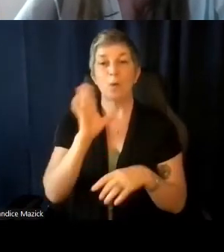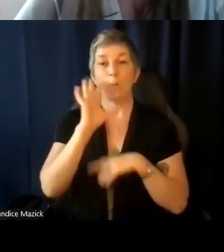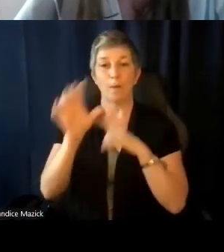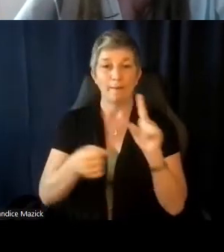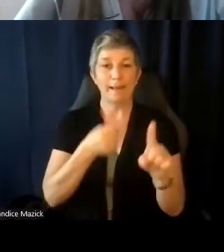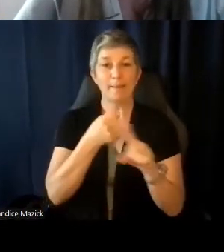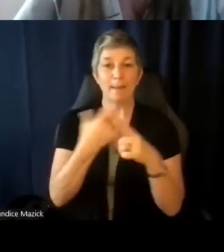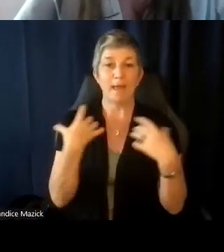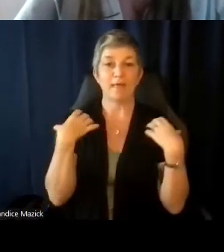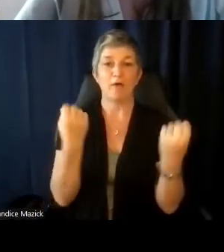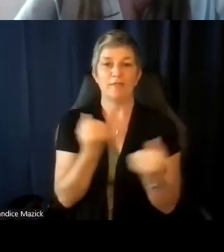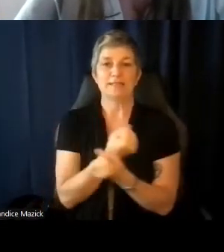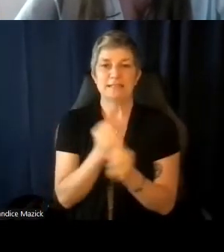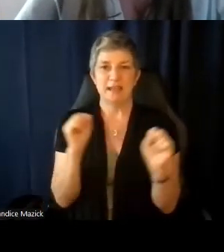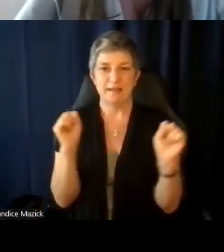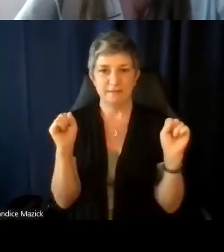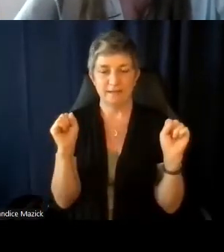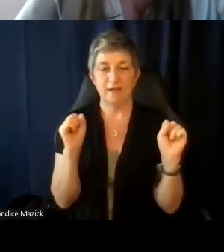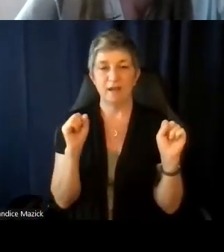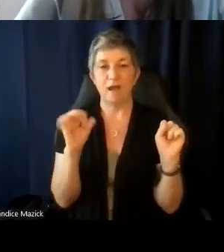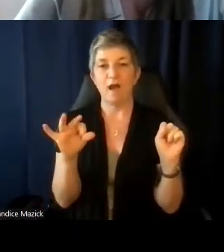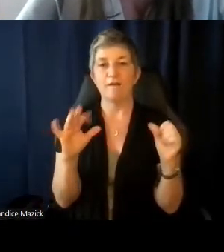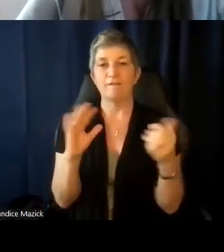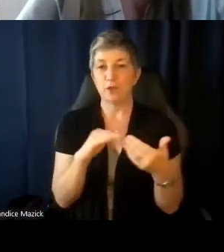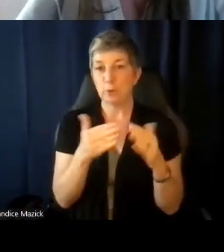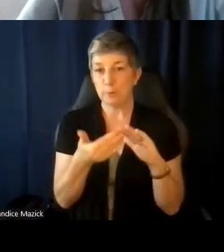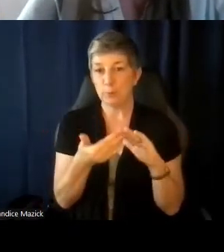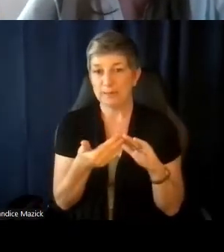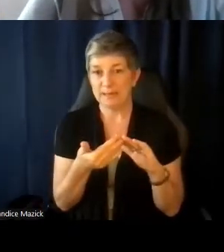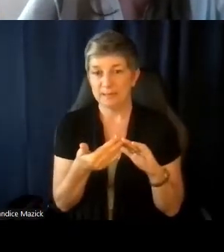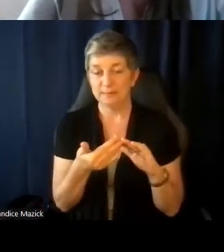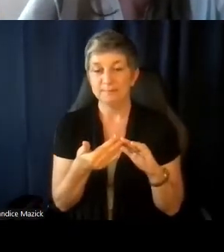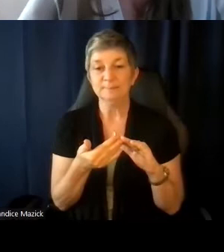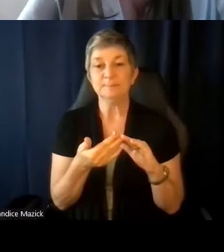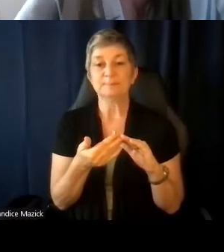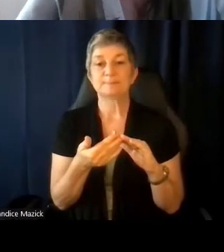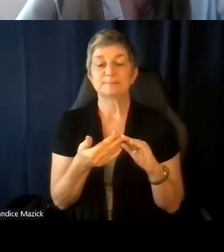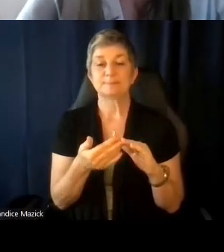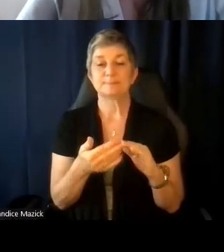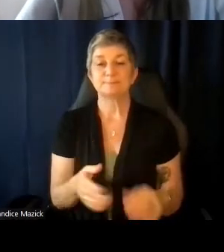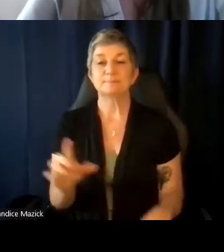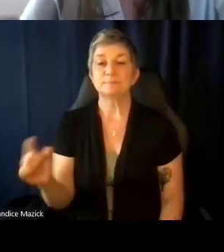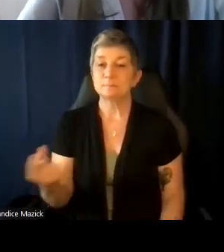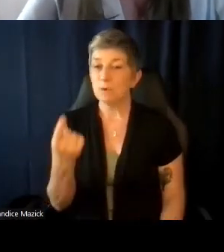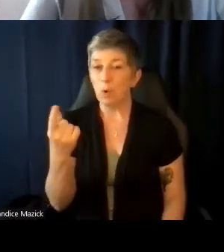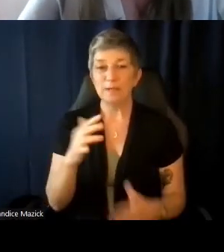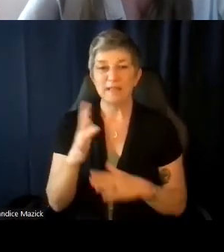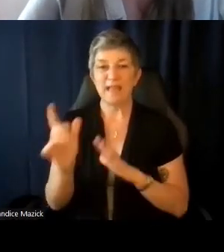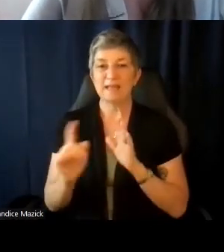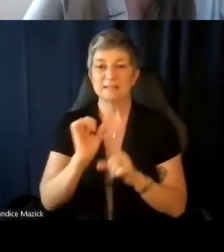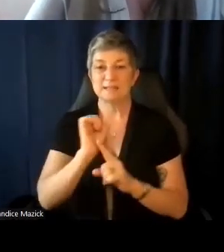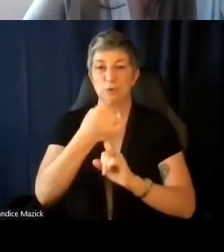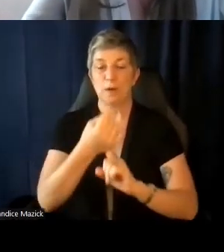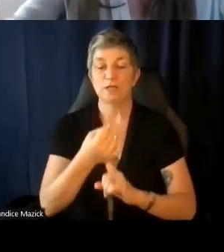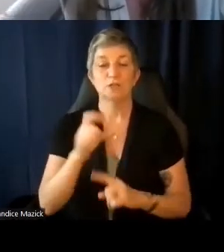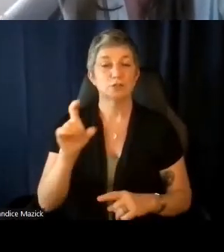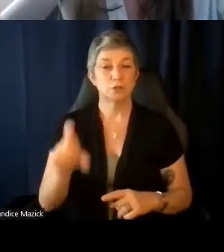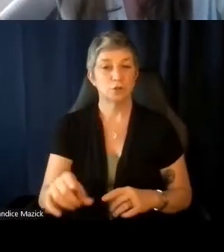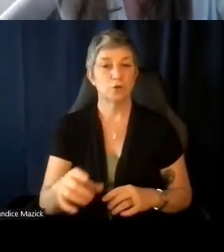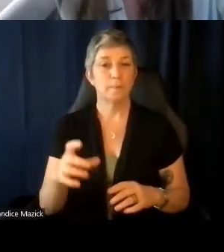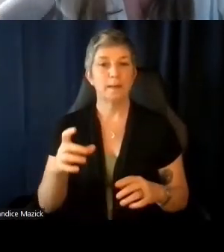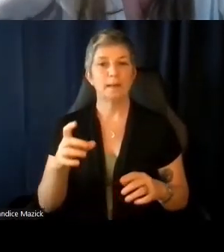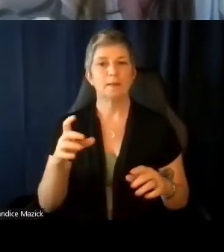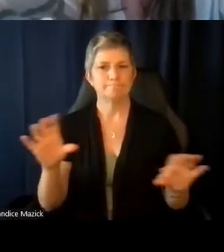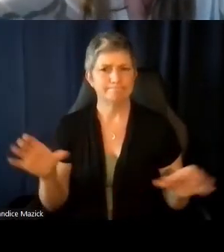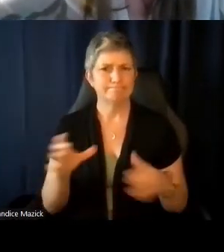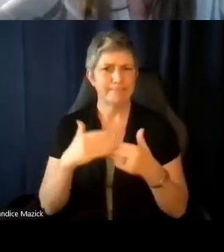health and safety of the community. And only then should you be taking that